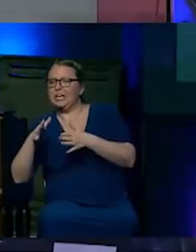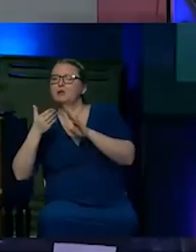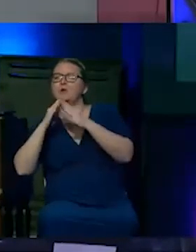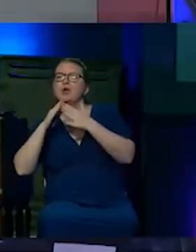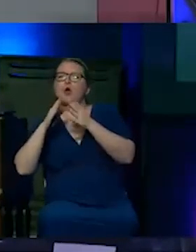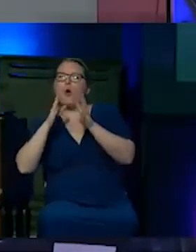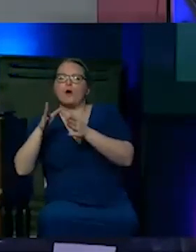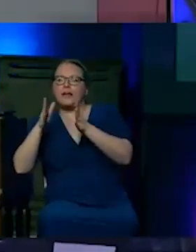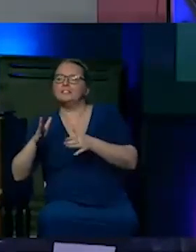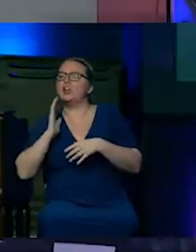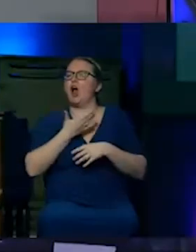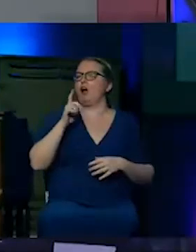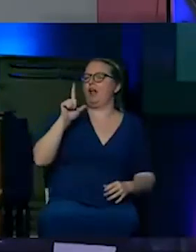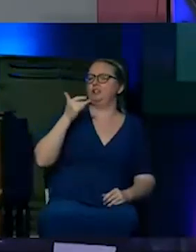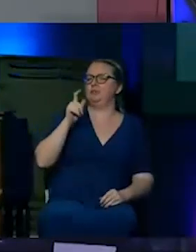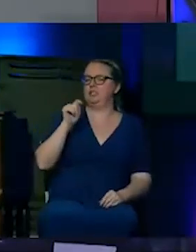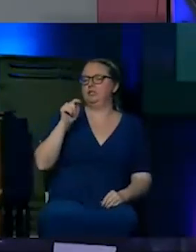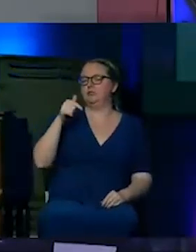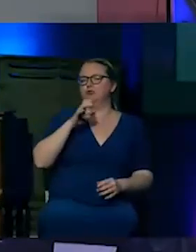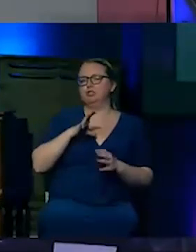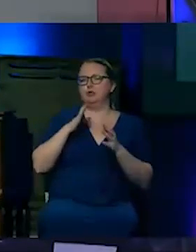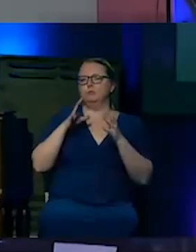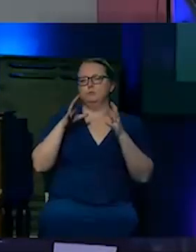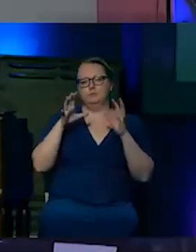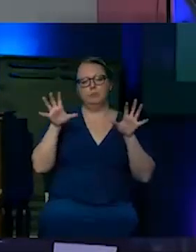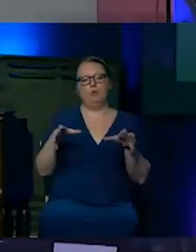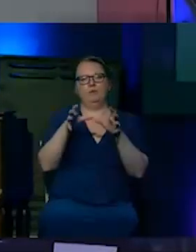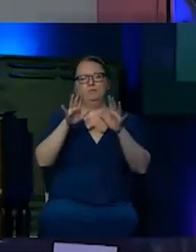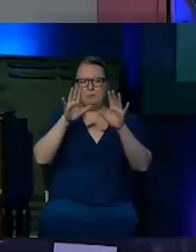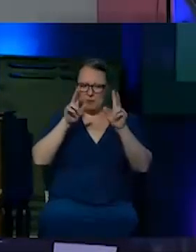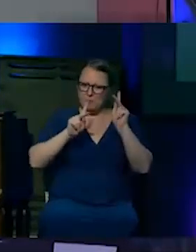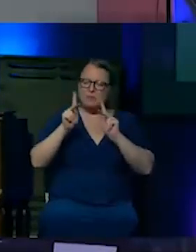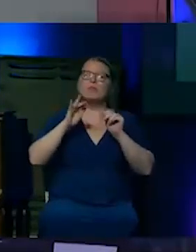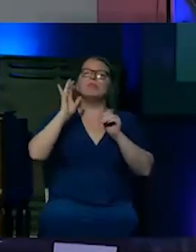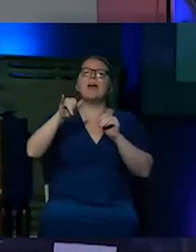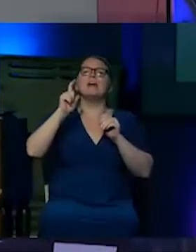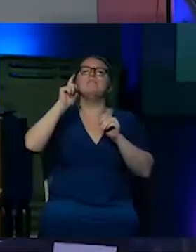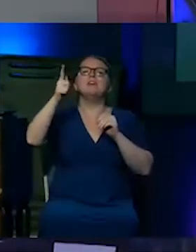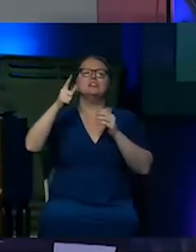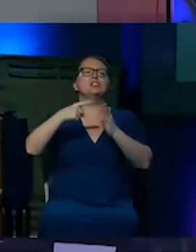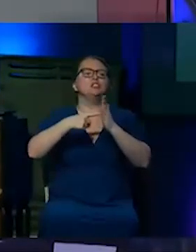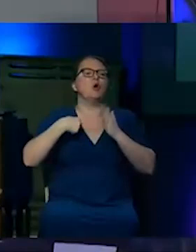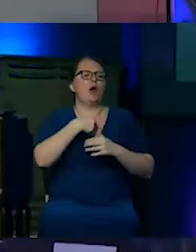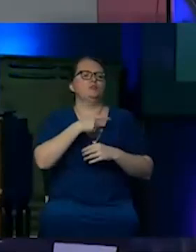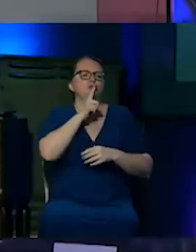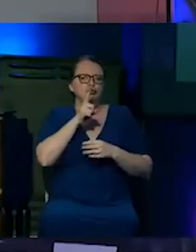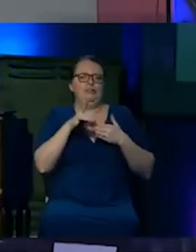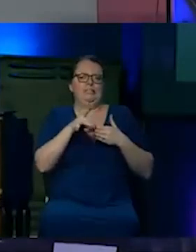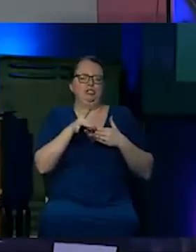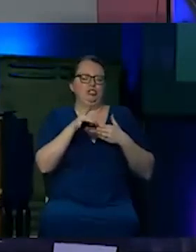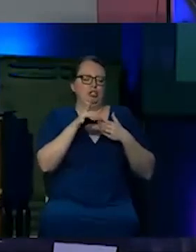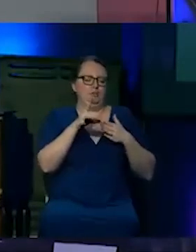our LGBT Christian movement. Influencers or figureheads, but the people who eventually came and showed us true leadership in moments